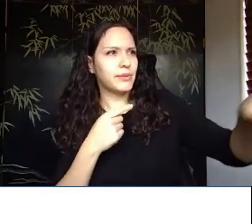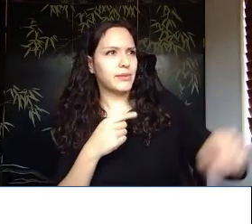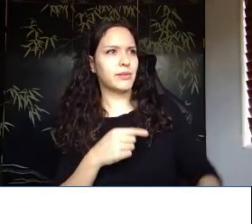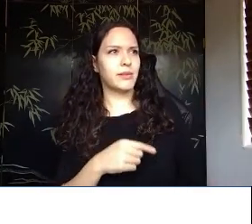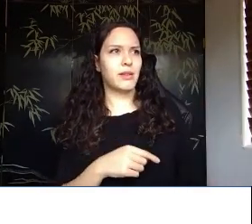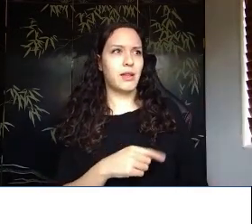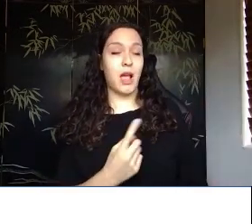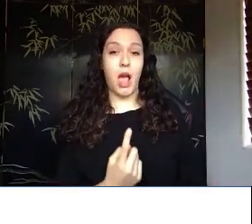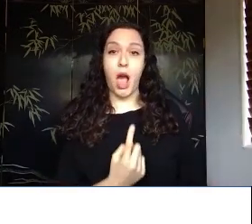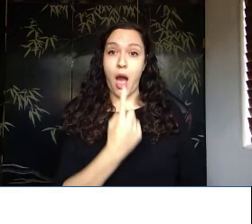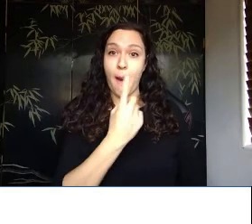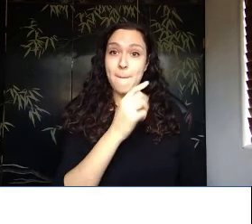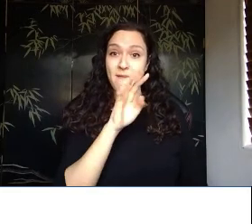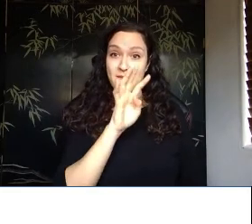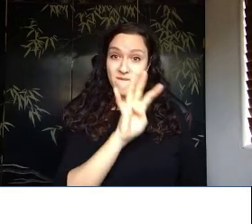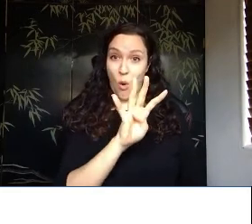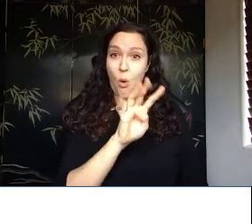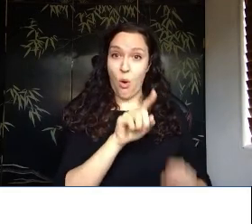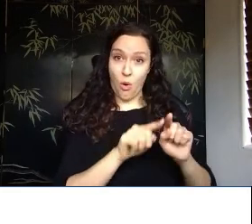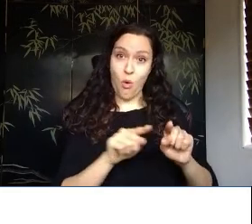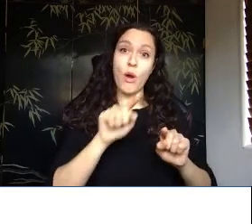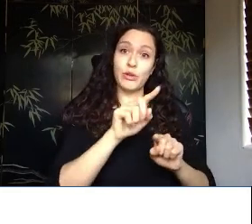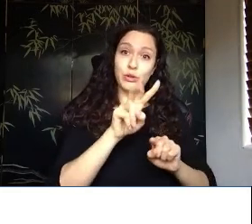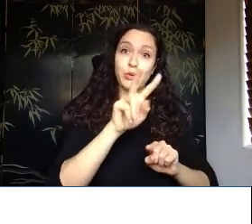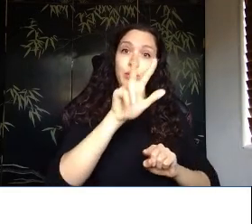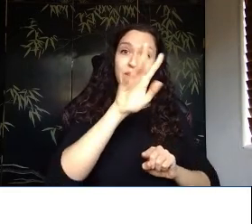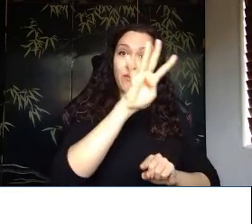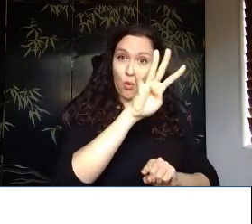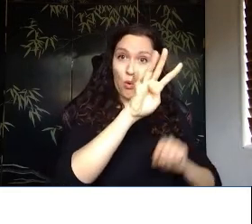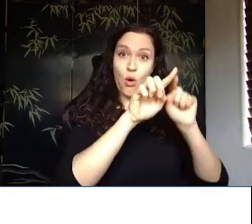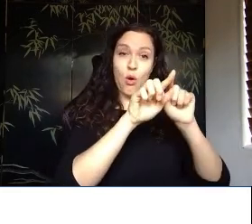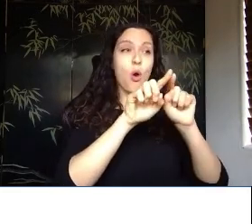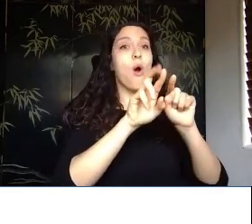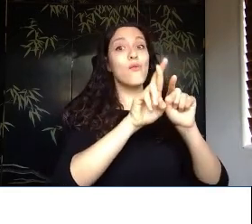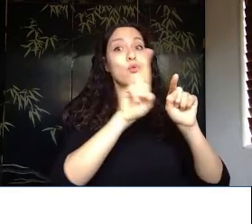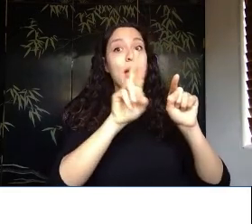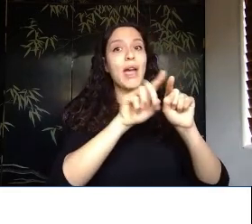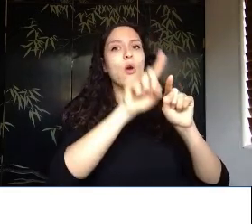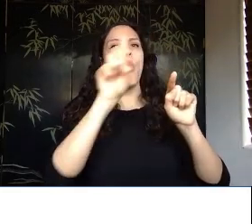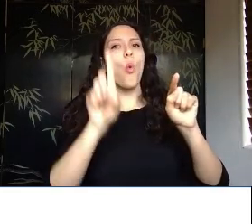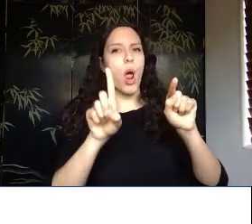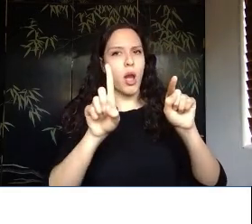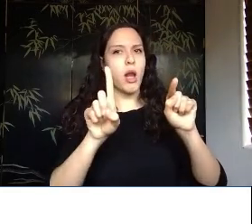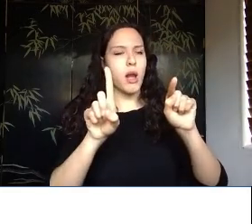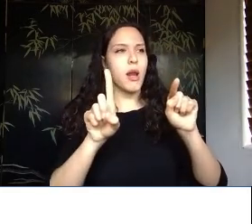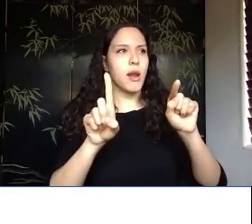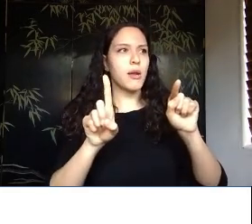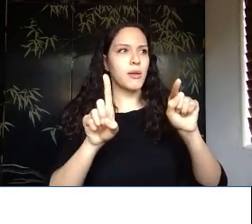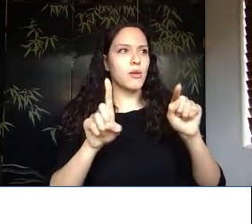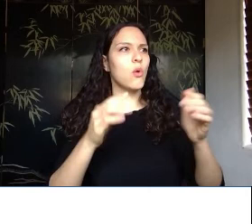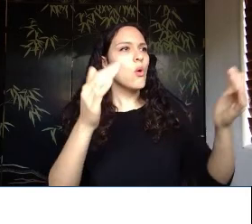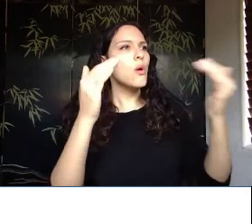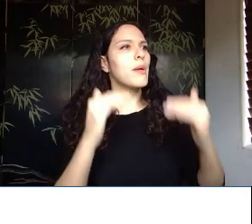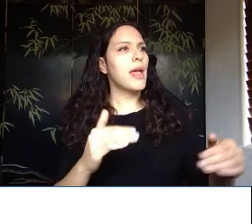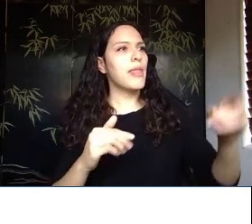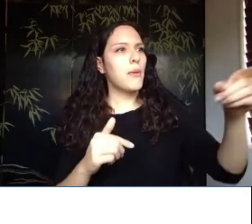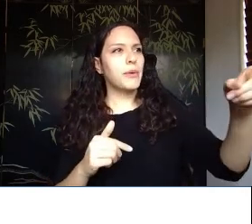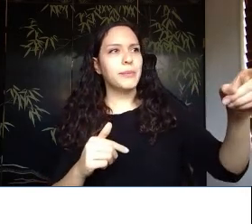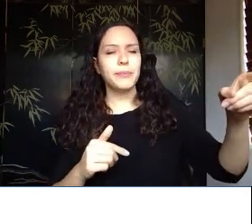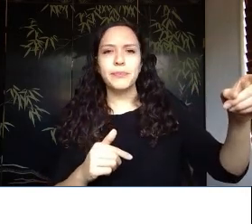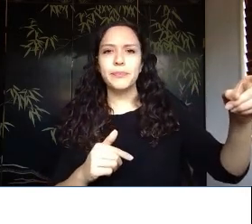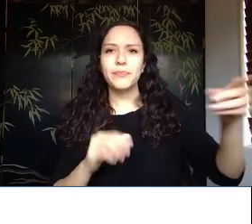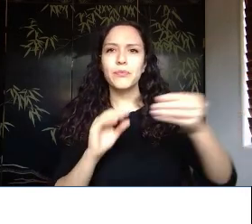Up 4, make it a fraction, over to the right 1. What about this one?